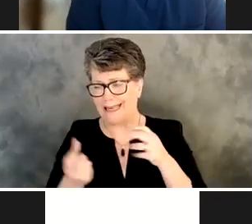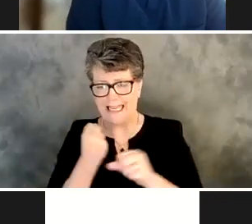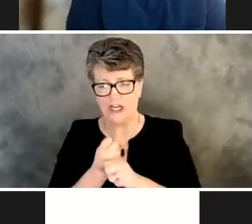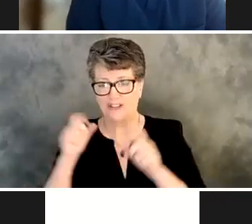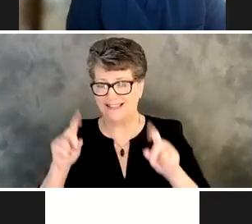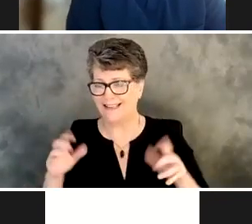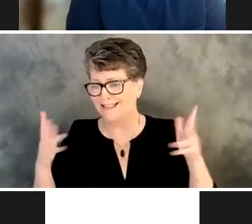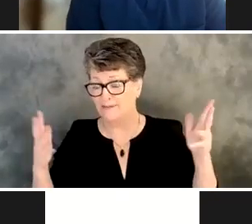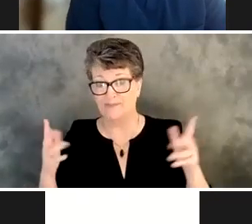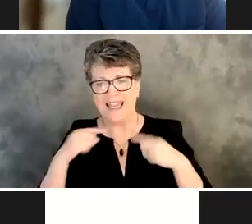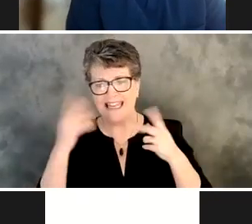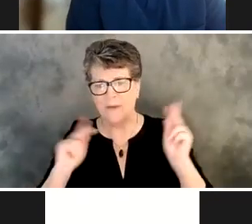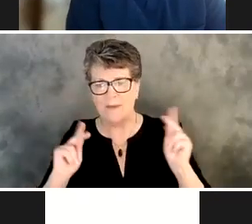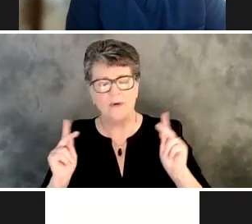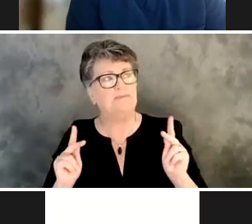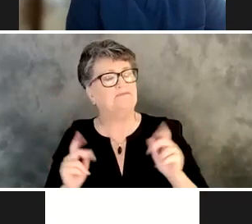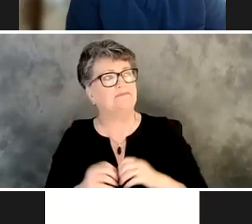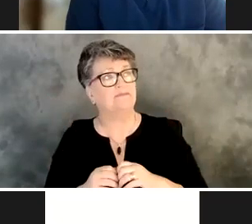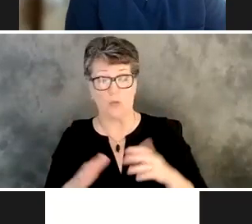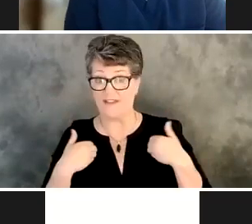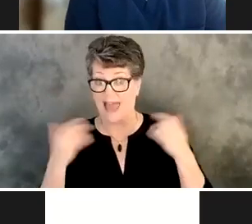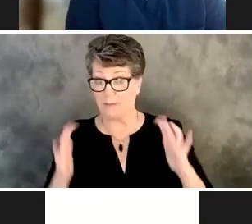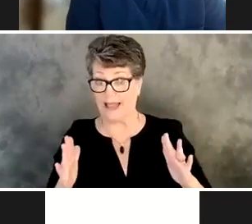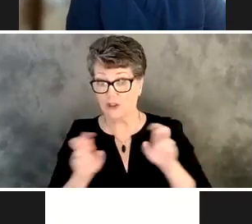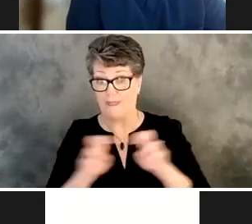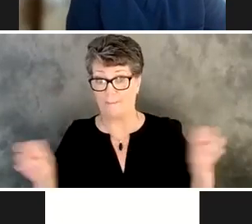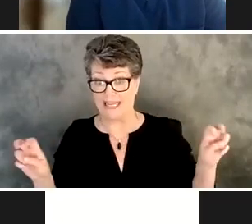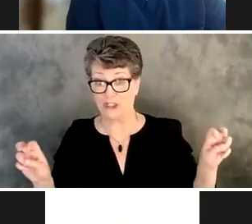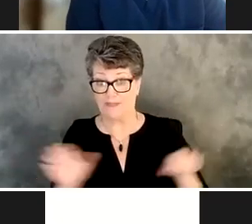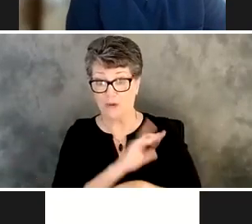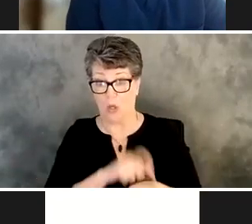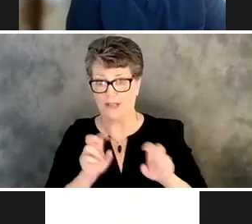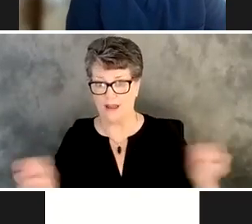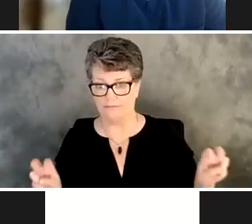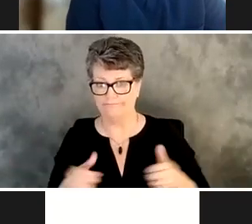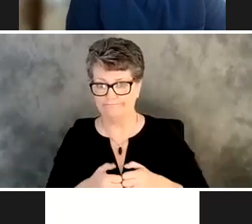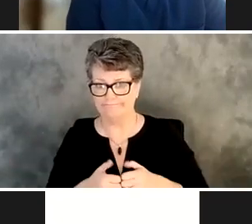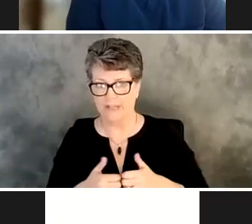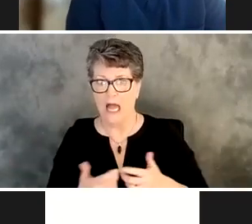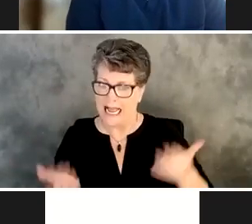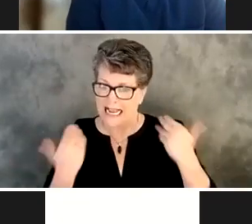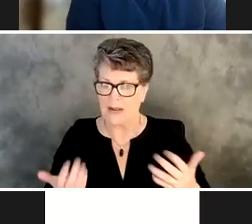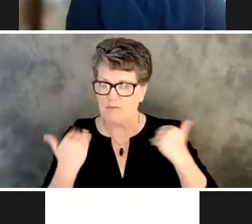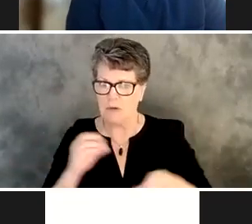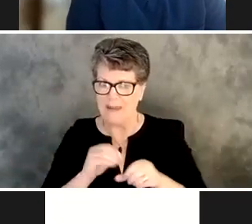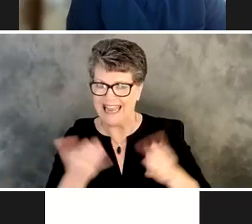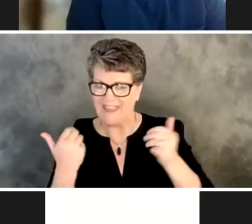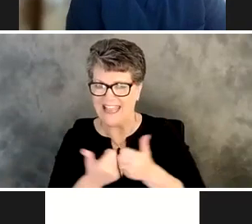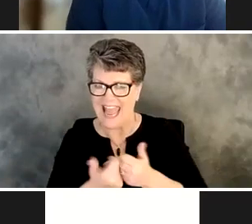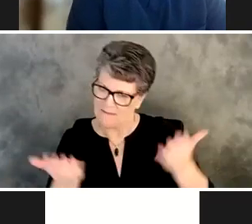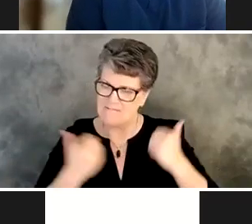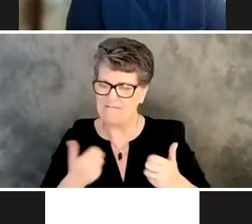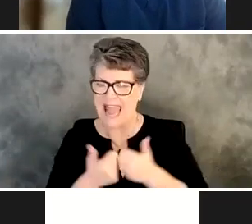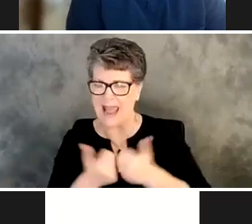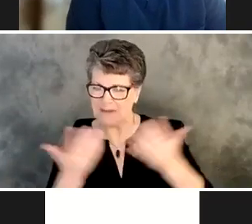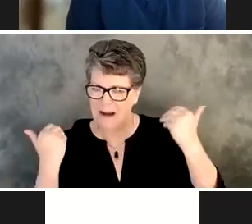And I tell folks, it's almost like we've had players sitting on the bench this whole time, and the players have been saying, put me in the game, coach, put me in the game. When is it my turn? We